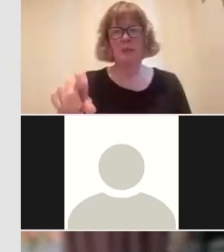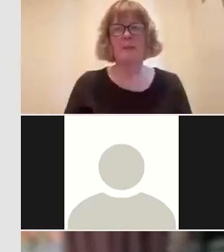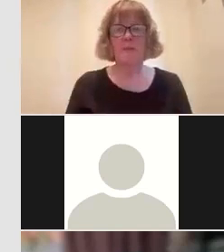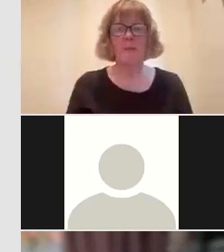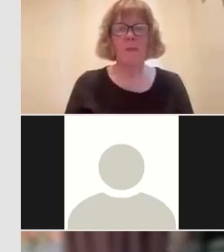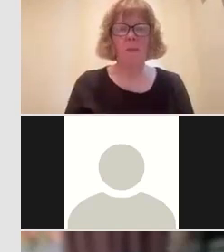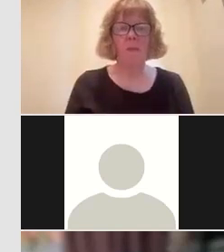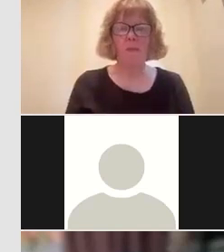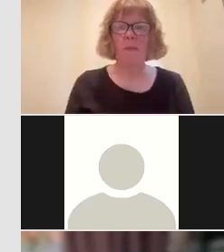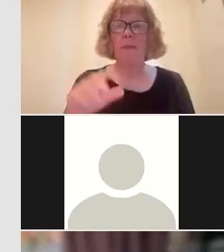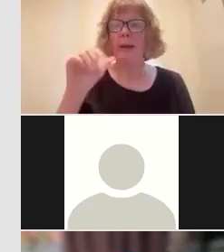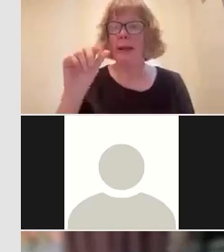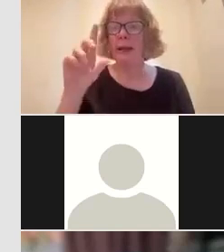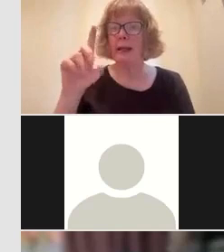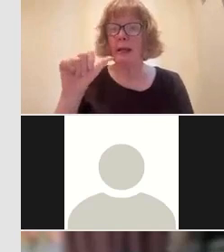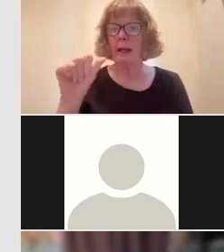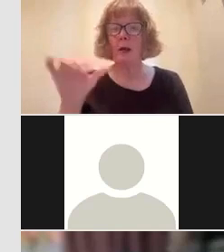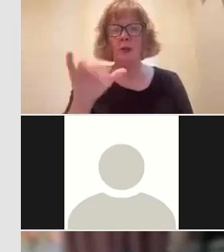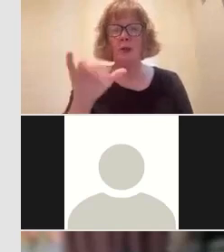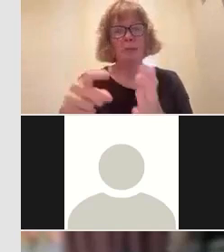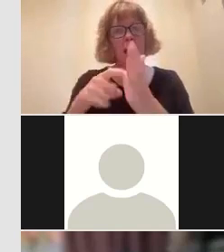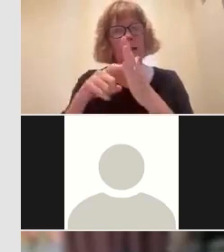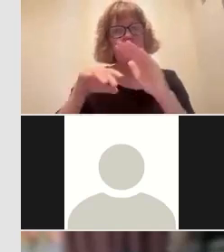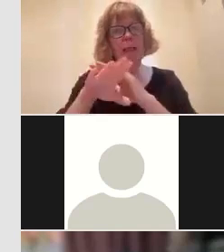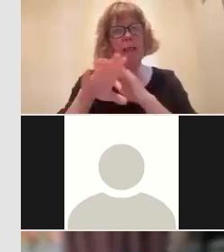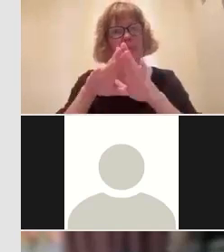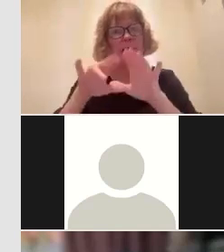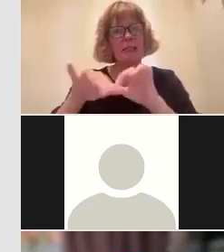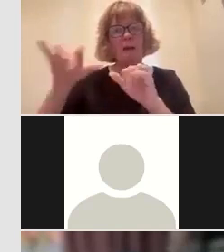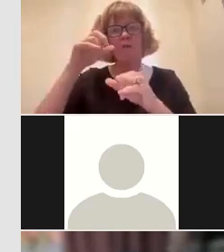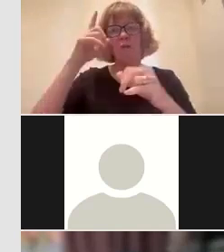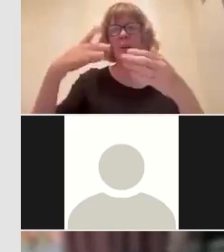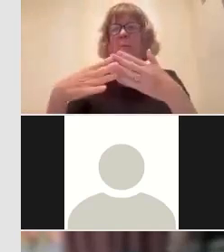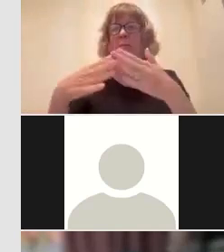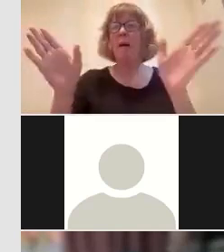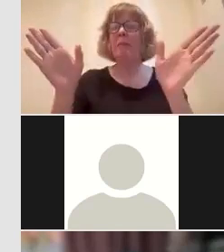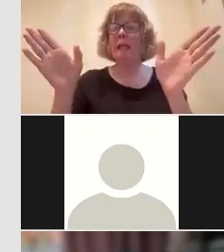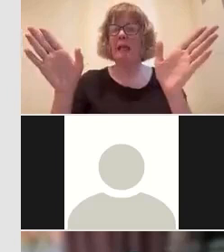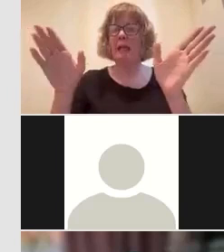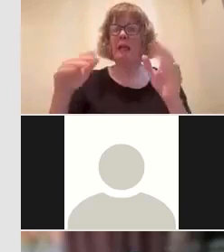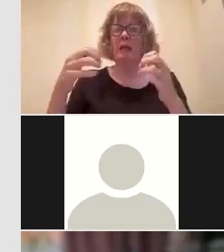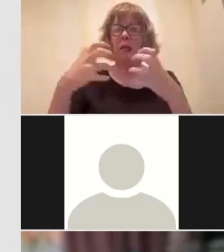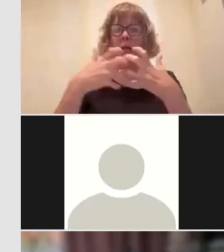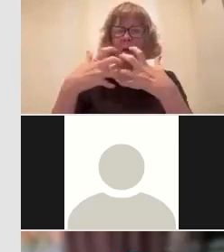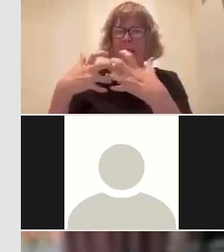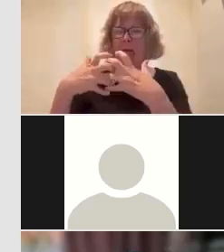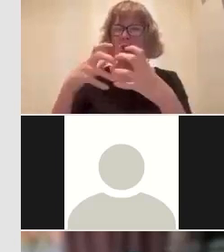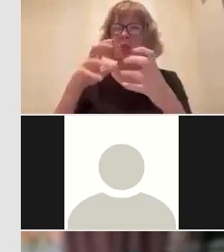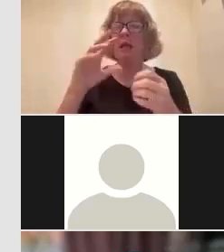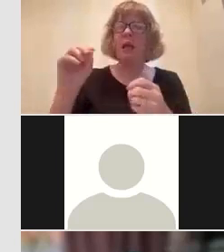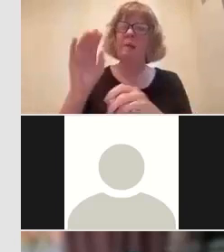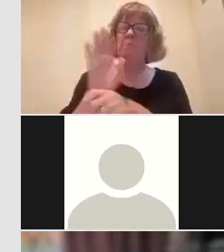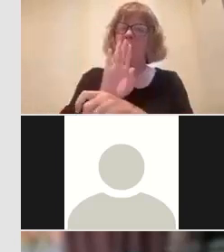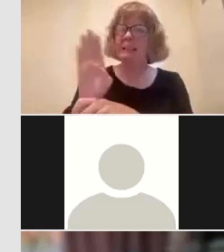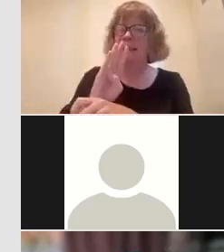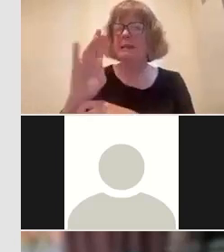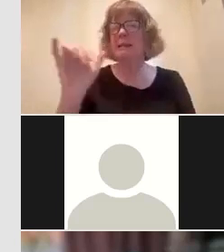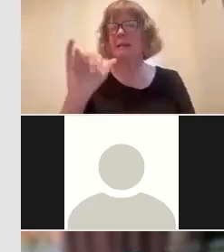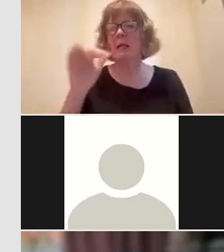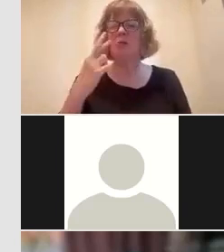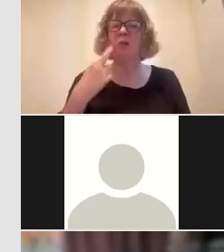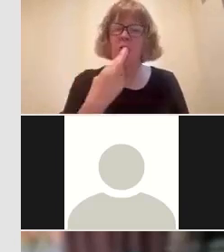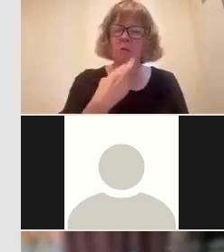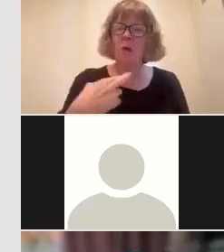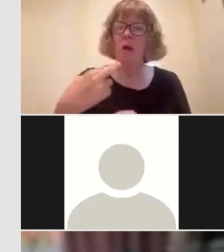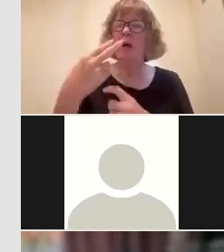The ADA also mandates accessibility standards for public accommodations and commercial facilities such as restaurants, hotels,